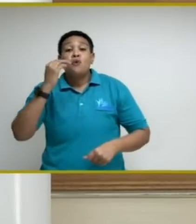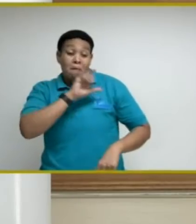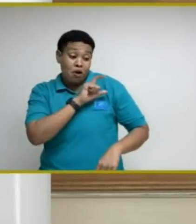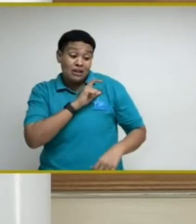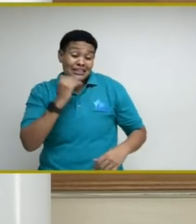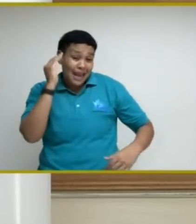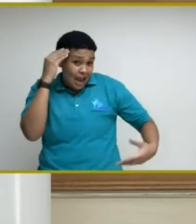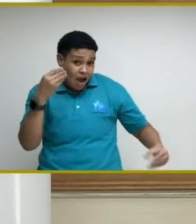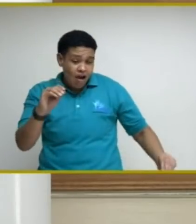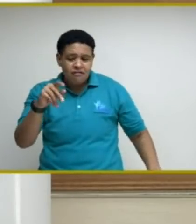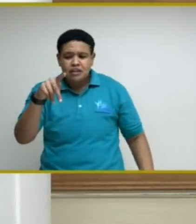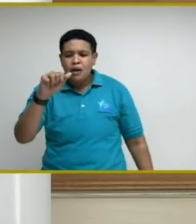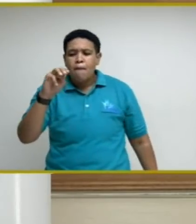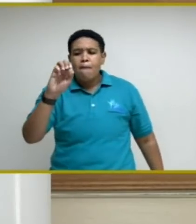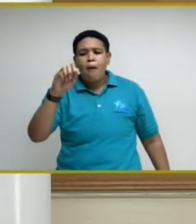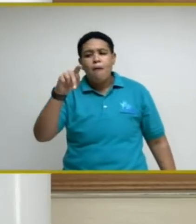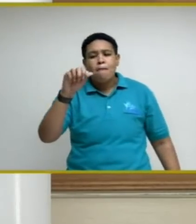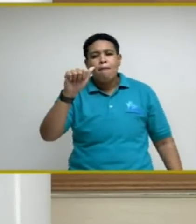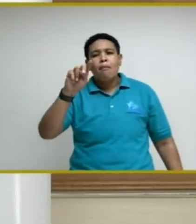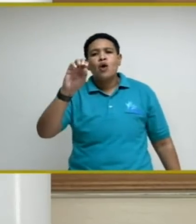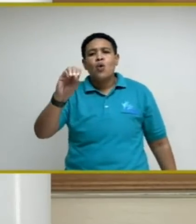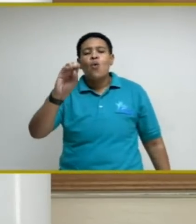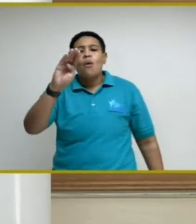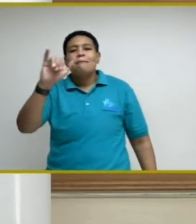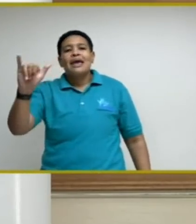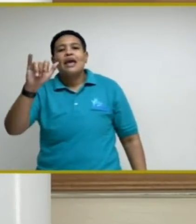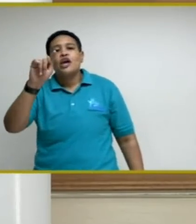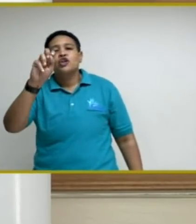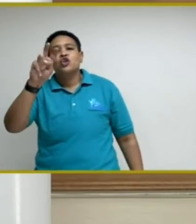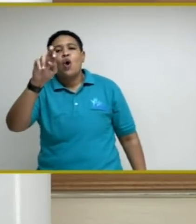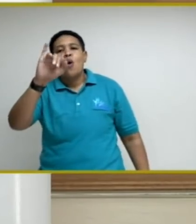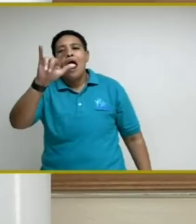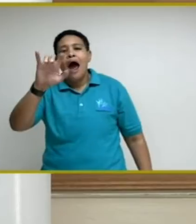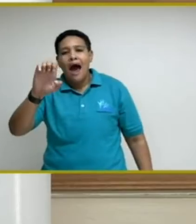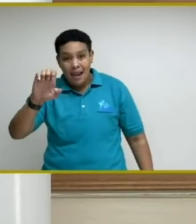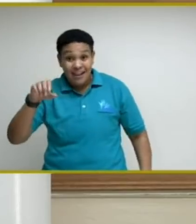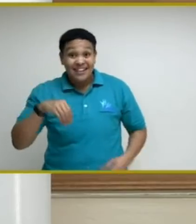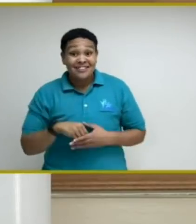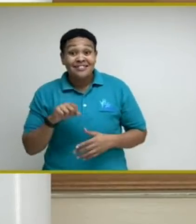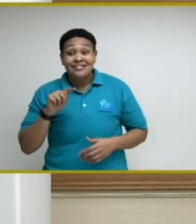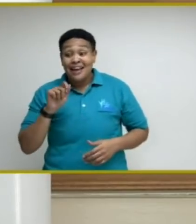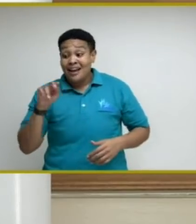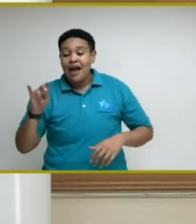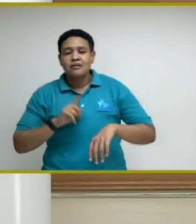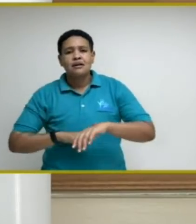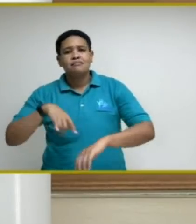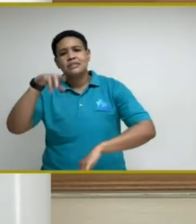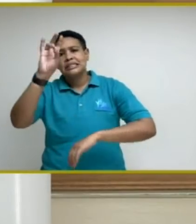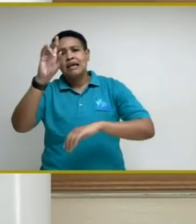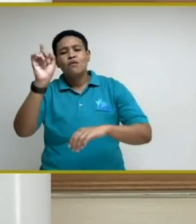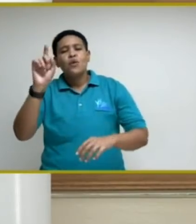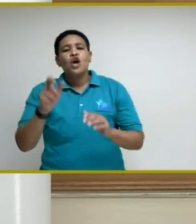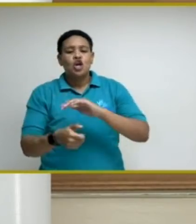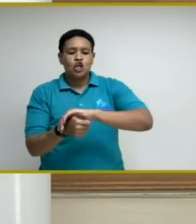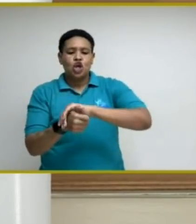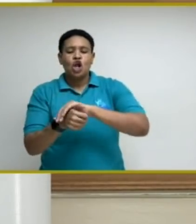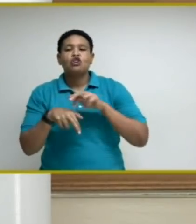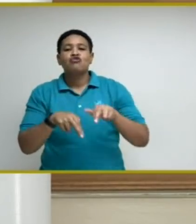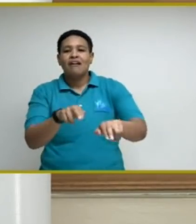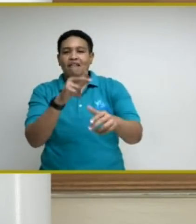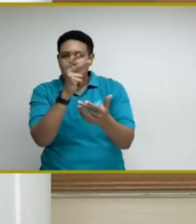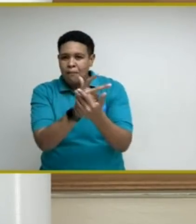Pompano Bay, Tower Isle. In St. Anne, 7 p.m. at the Turtle River Park, Ocho